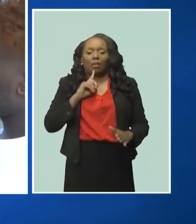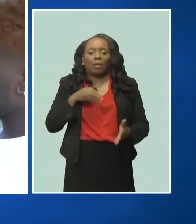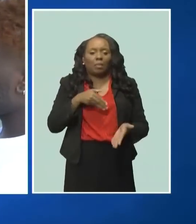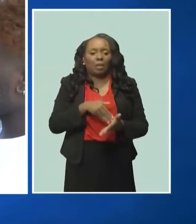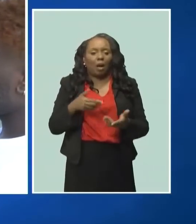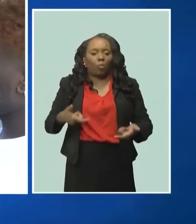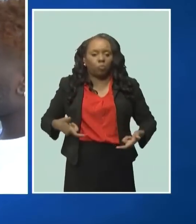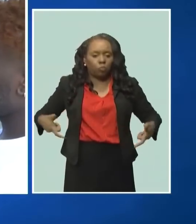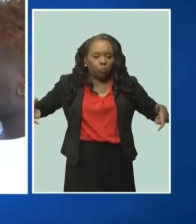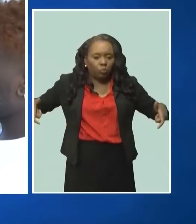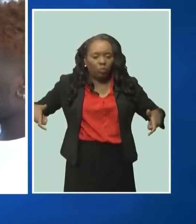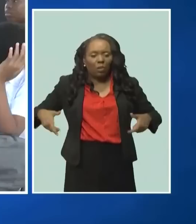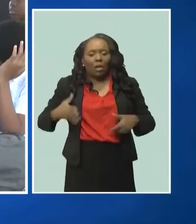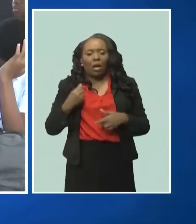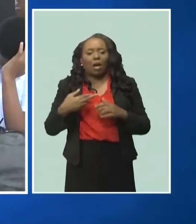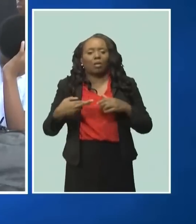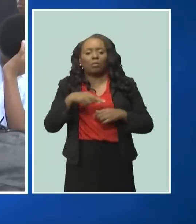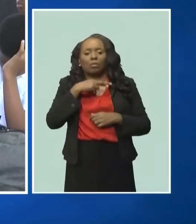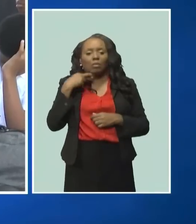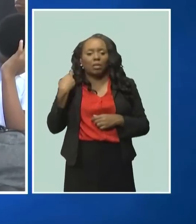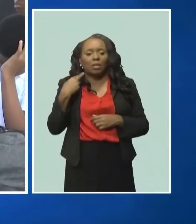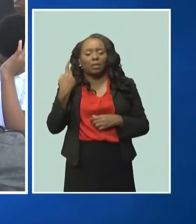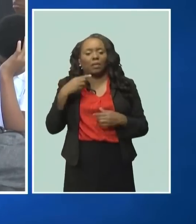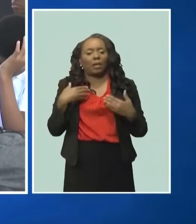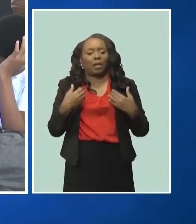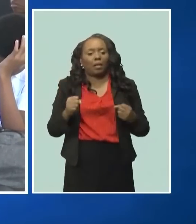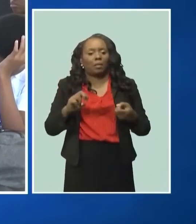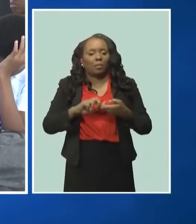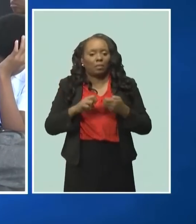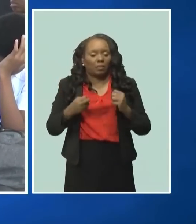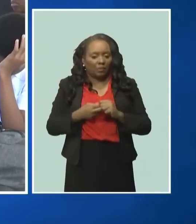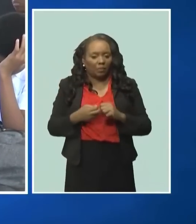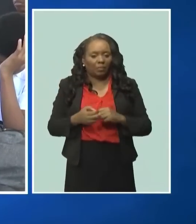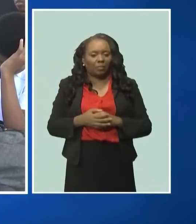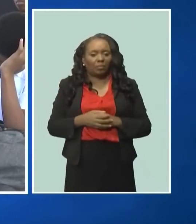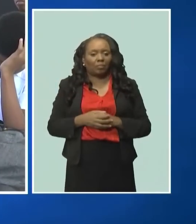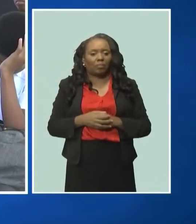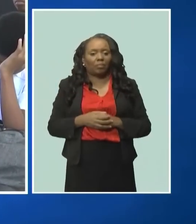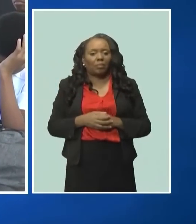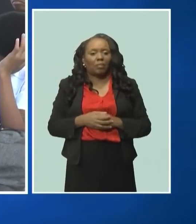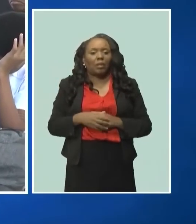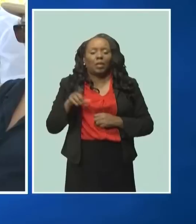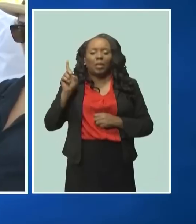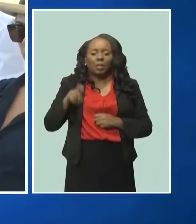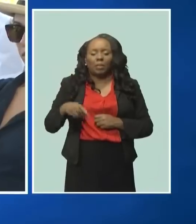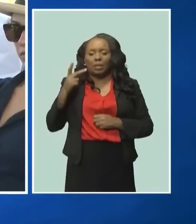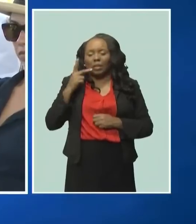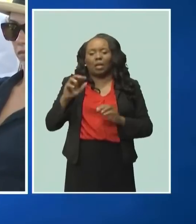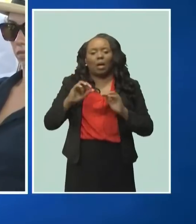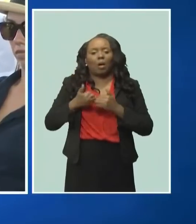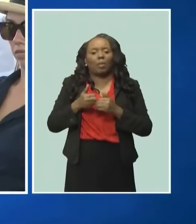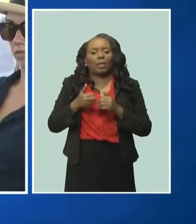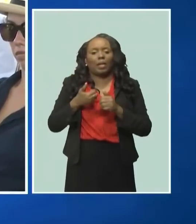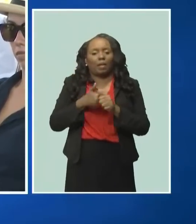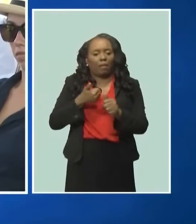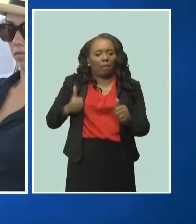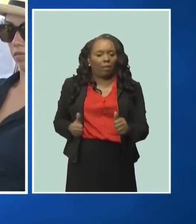obese and are at risk of developing major health problems. She says ways must be found to avoid a